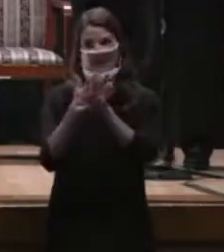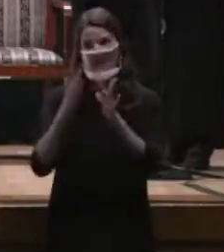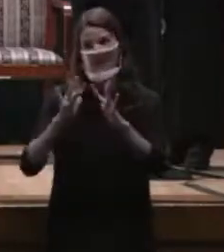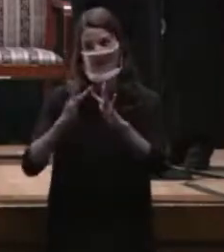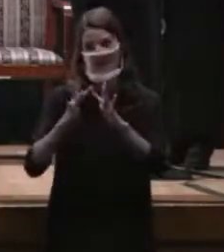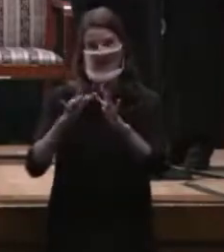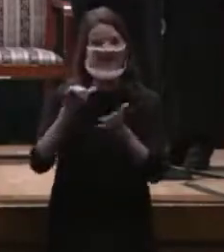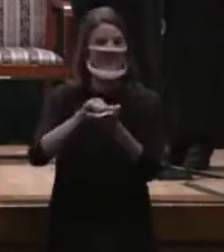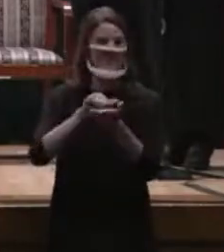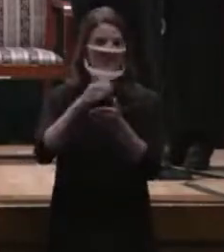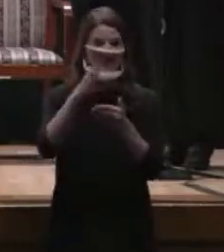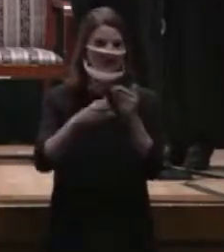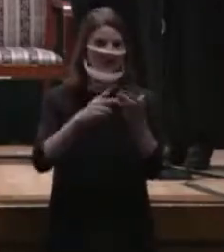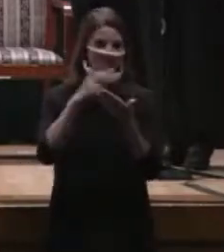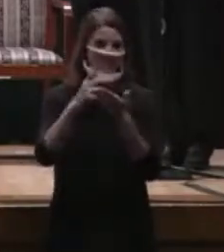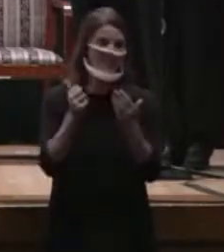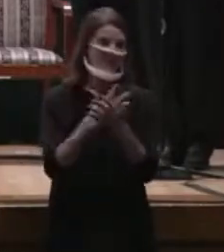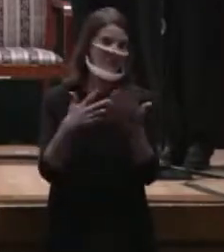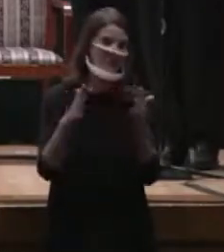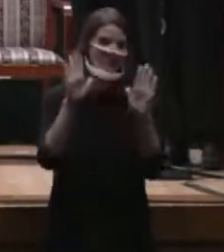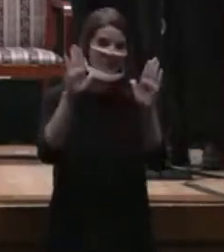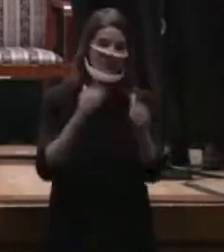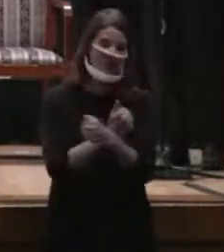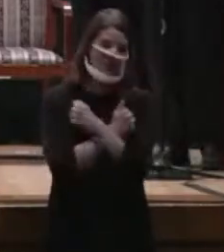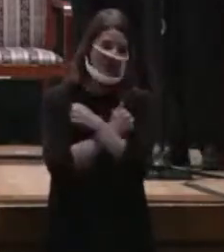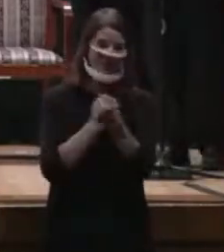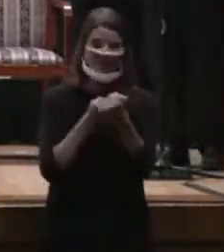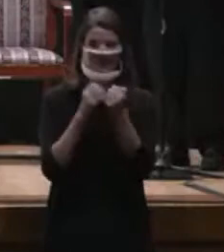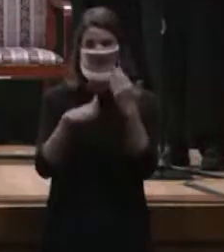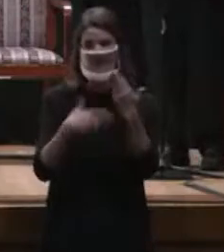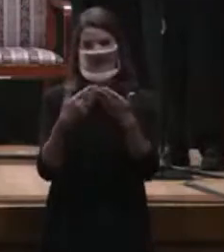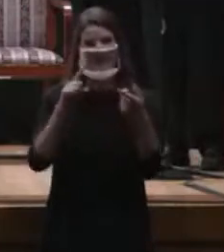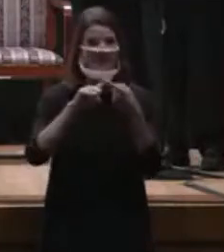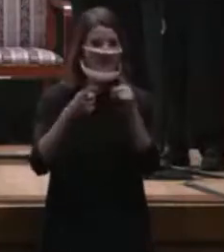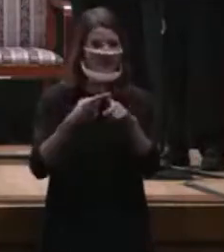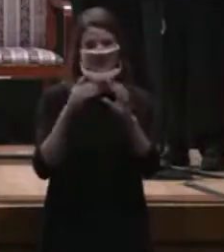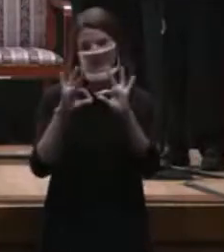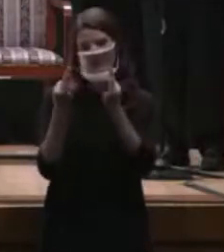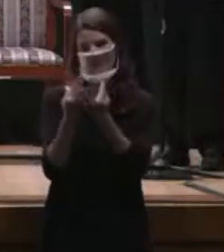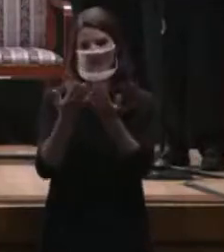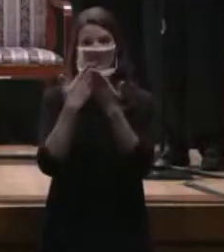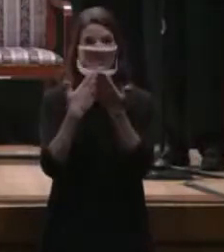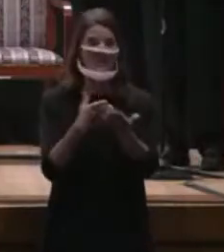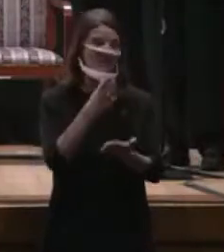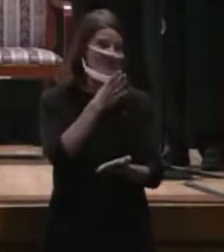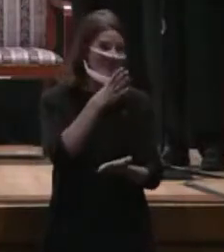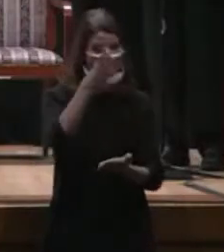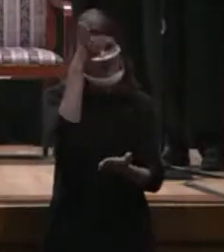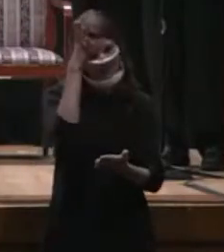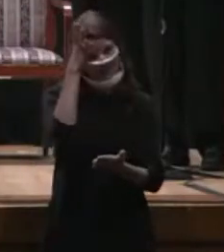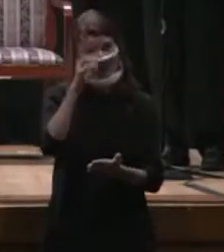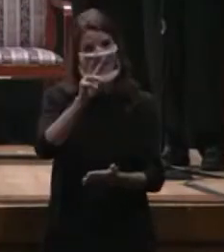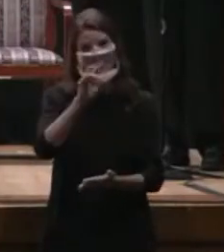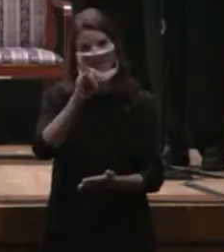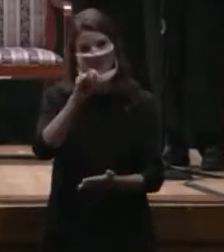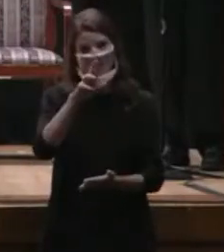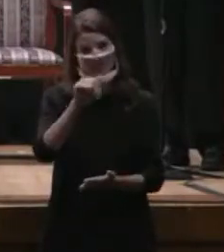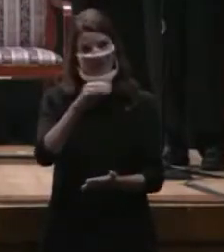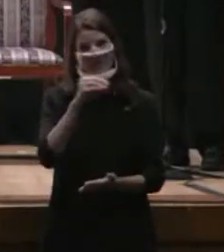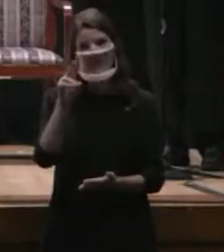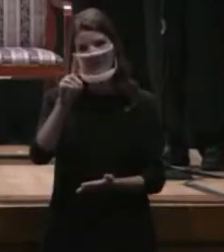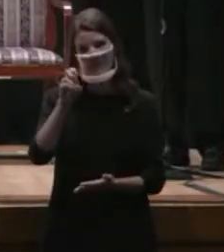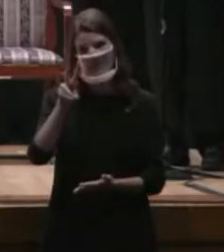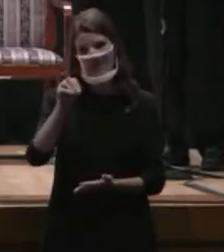have completed this program without the great love and support from all of my friends and family. Thank you, Mom, Dad, Victoria, and